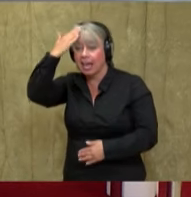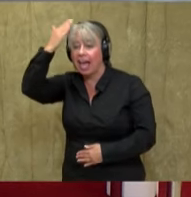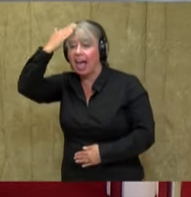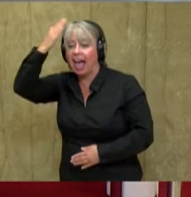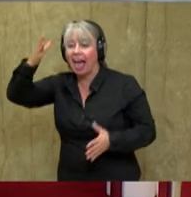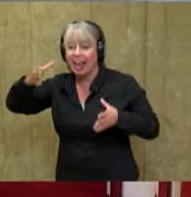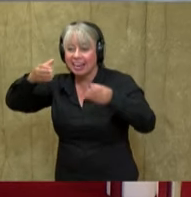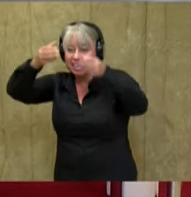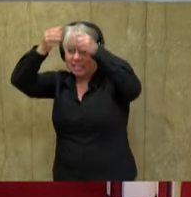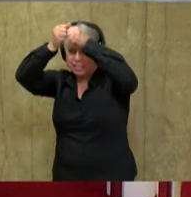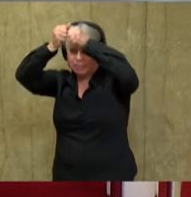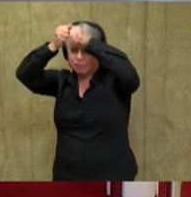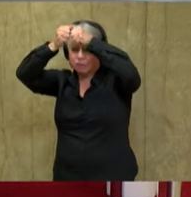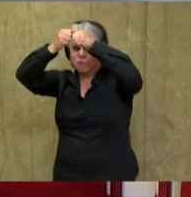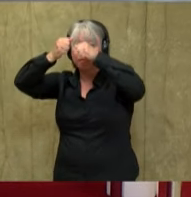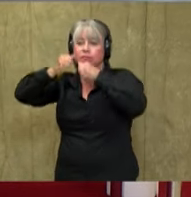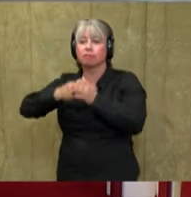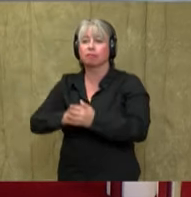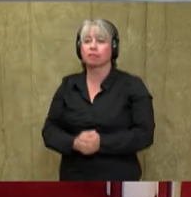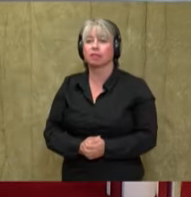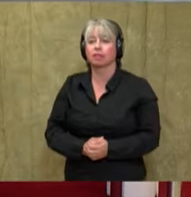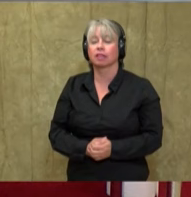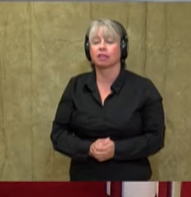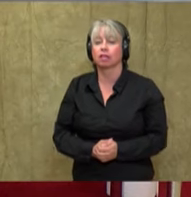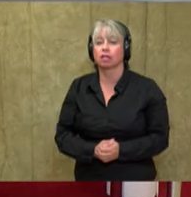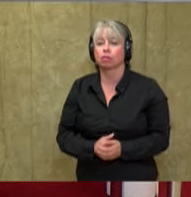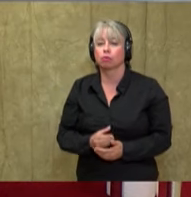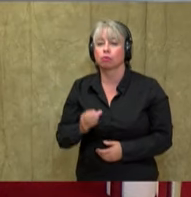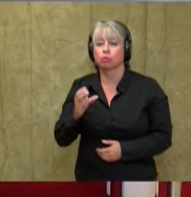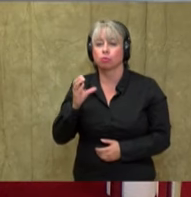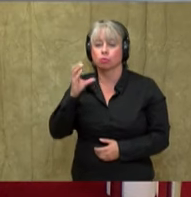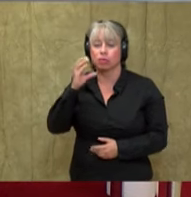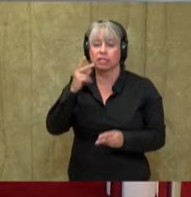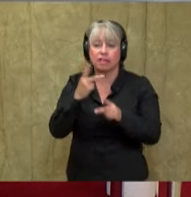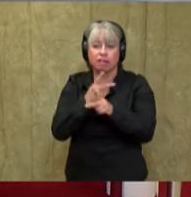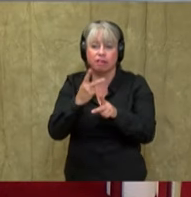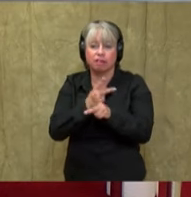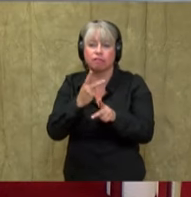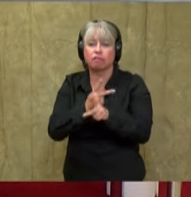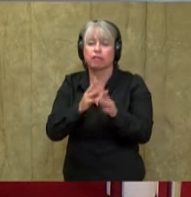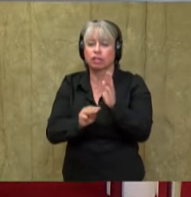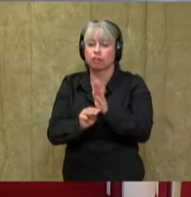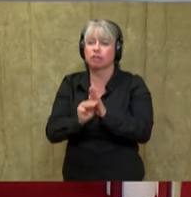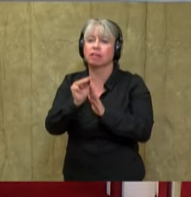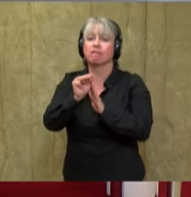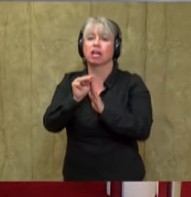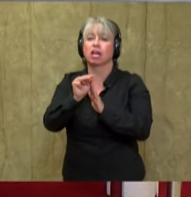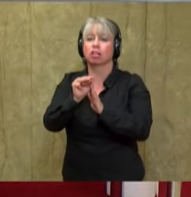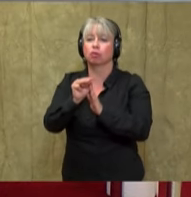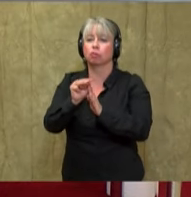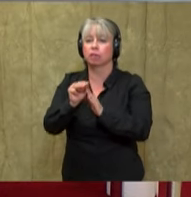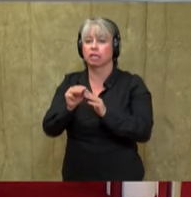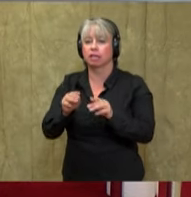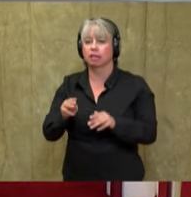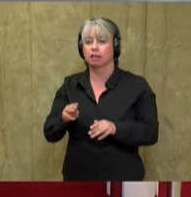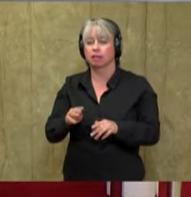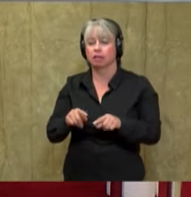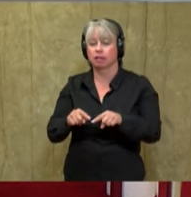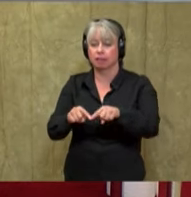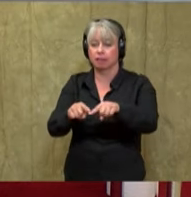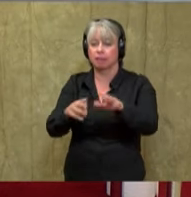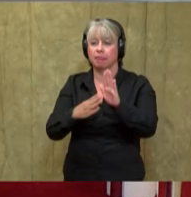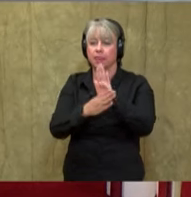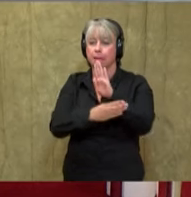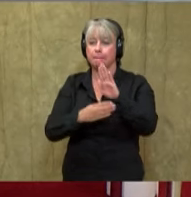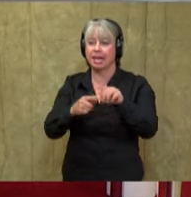band around it. We're gonna find the volume of this party hat. And what do you notice here again in this example? A lot